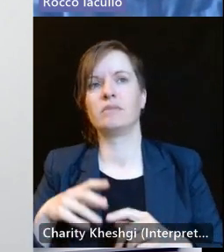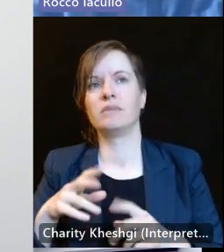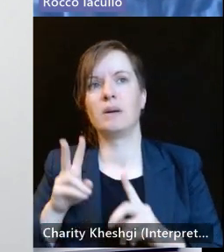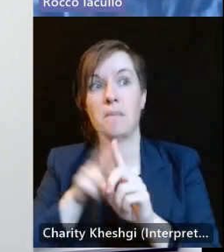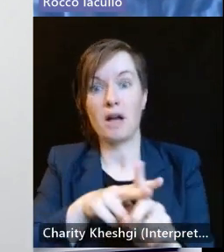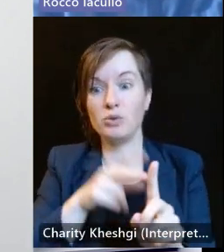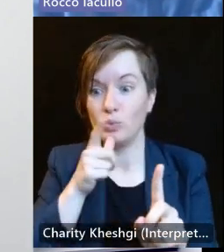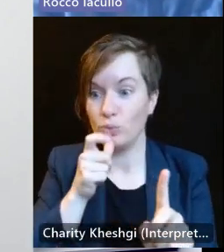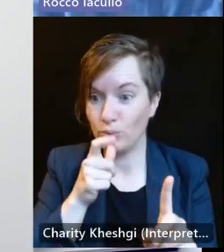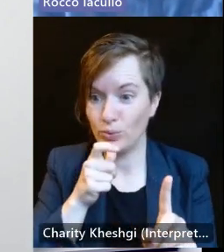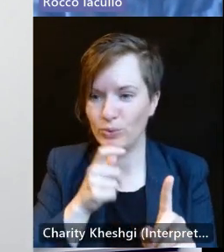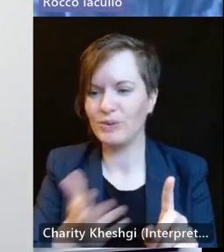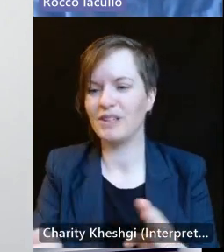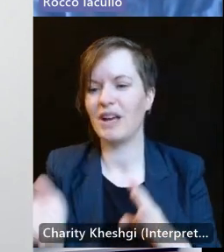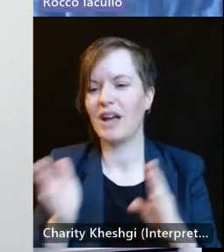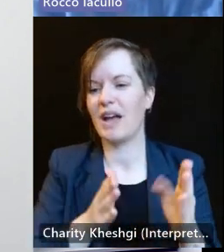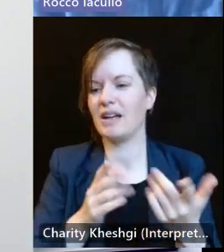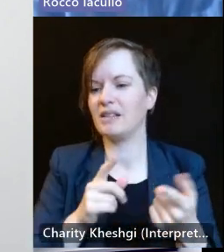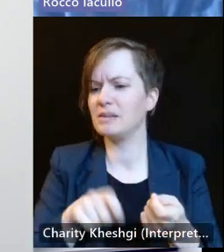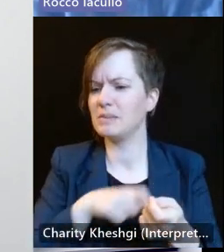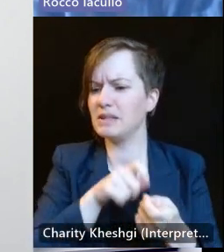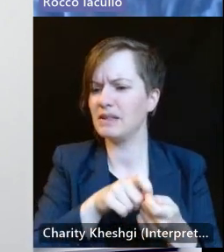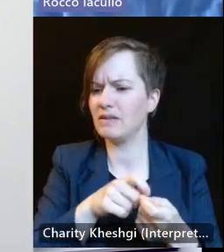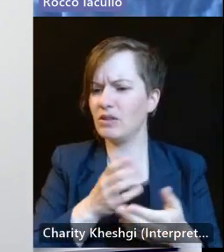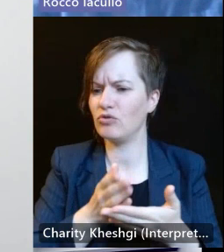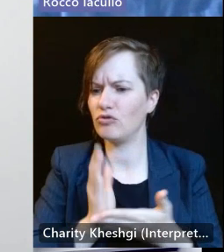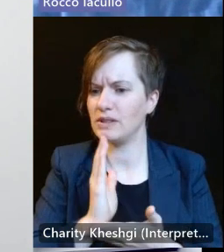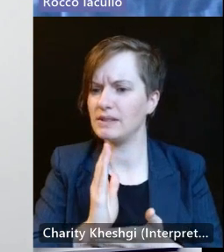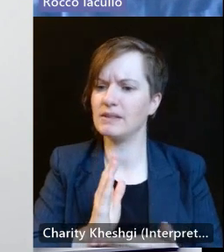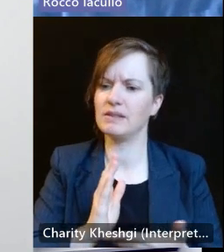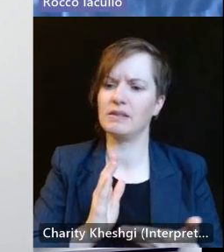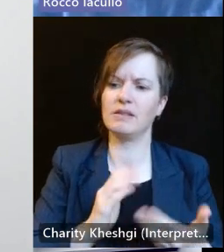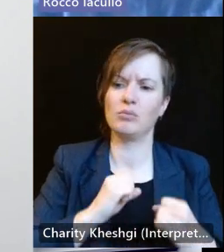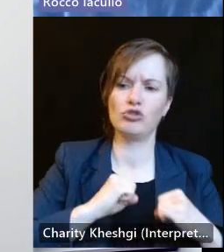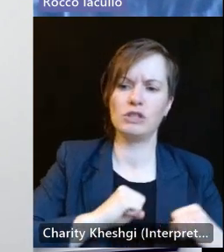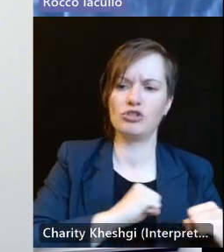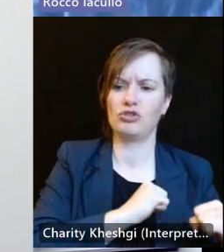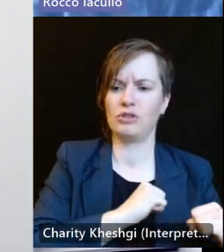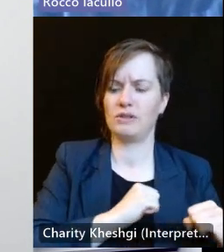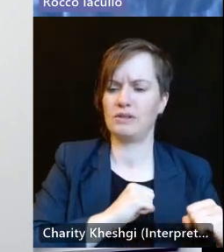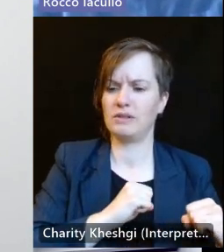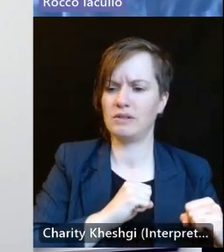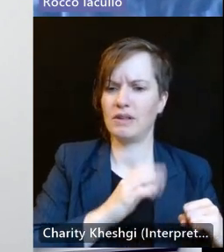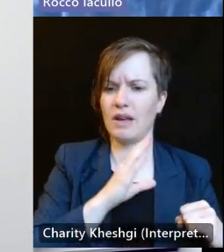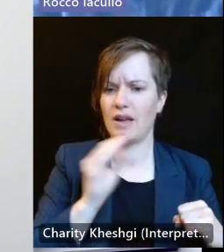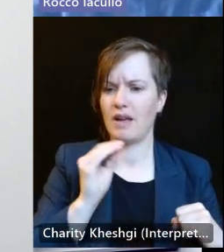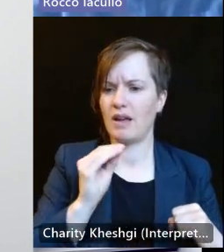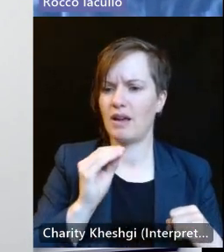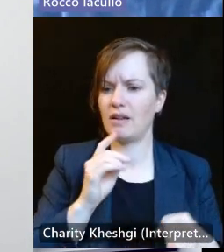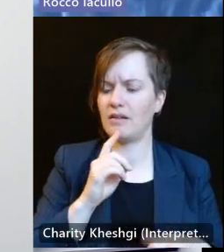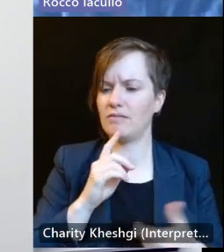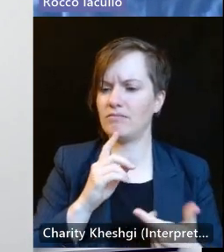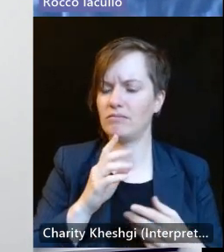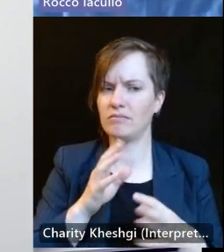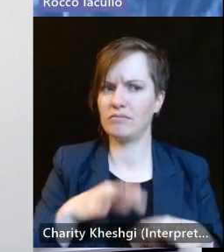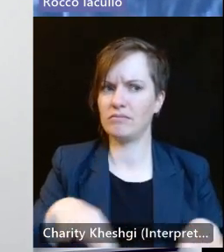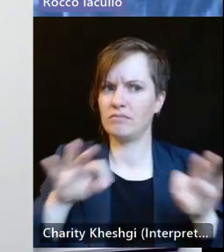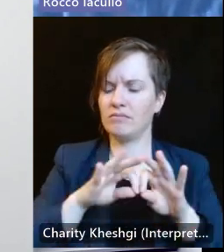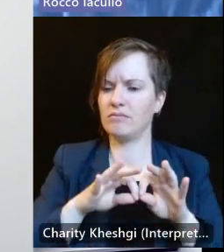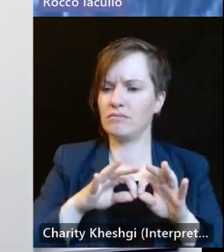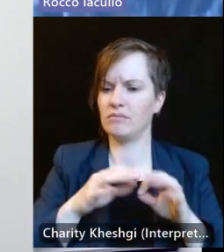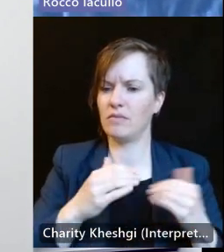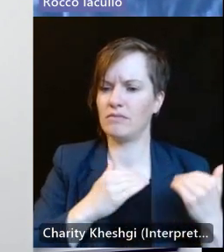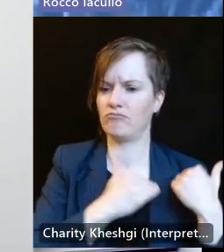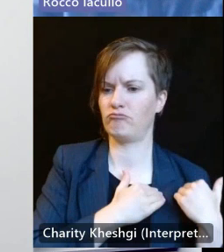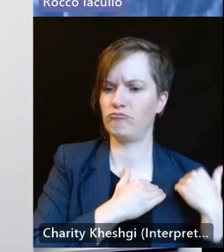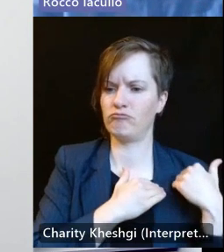rights, protections, and affirmative obligations that they provide